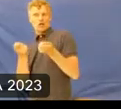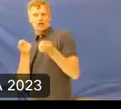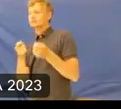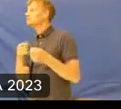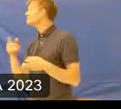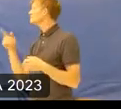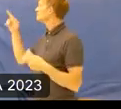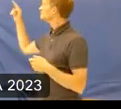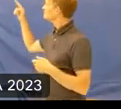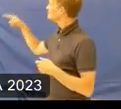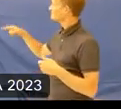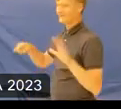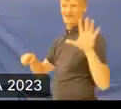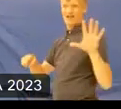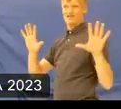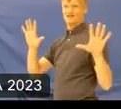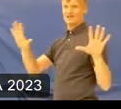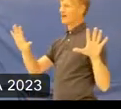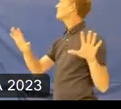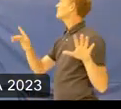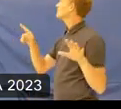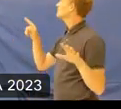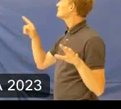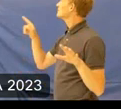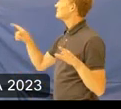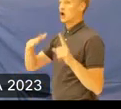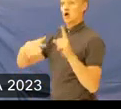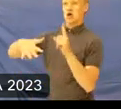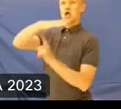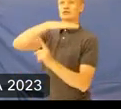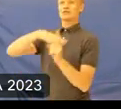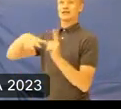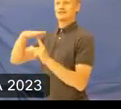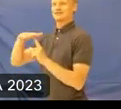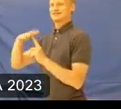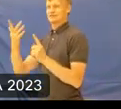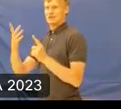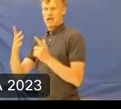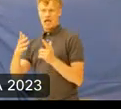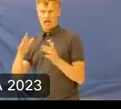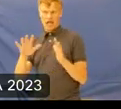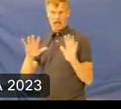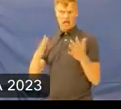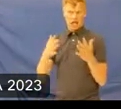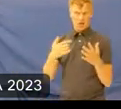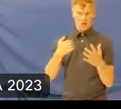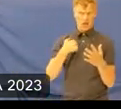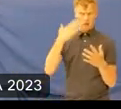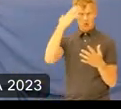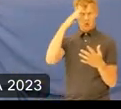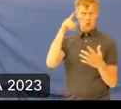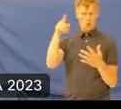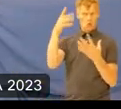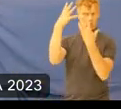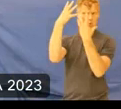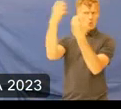And then with leveraging the context, this critical question, how on earth do we know what other people know, or how do we know,